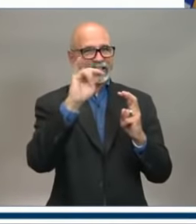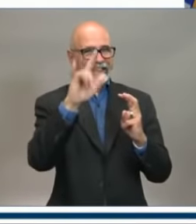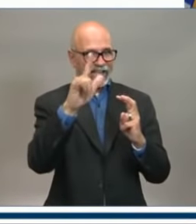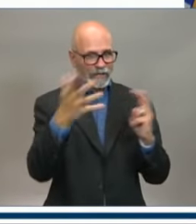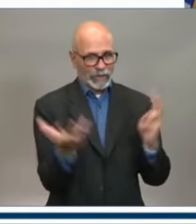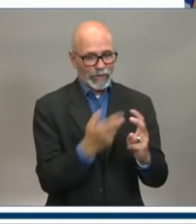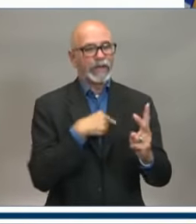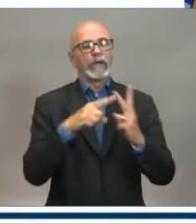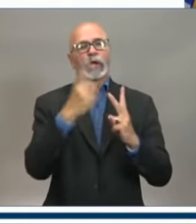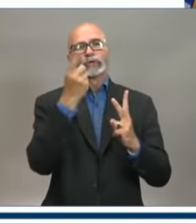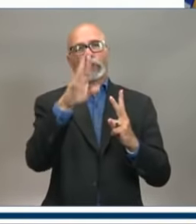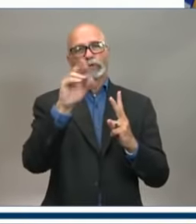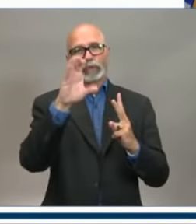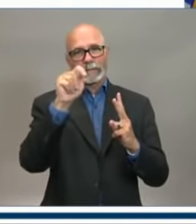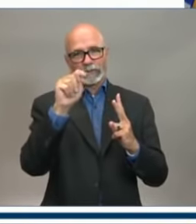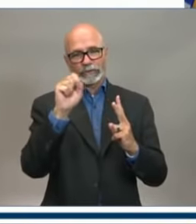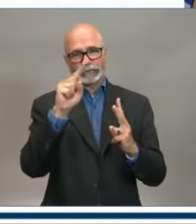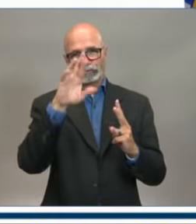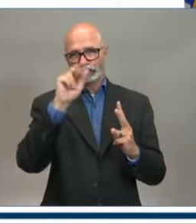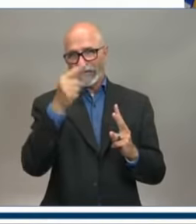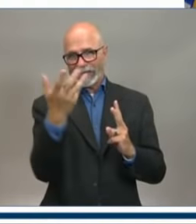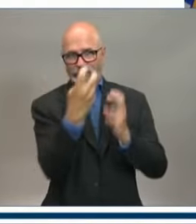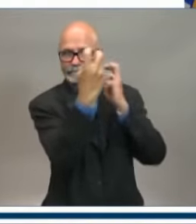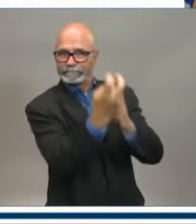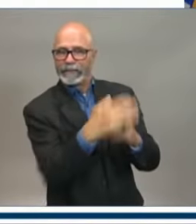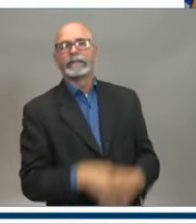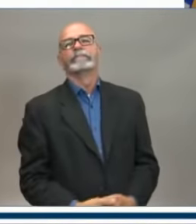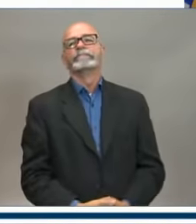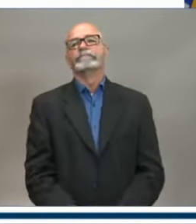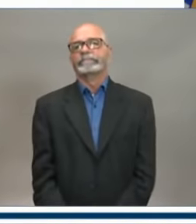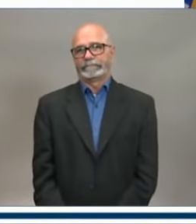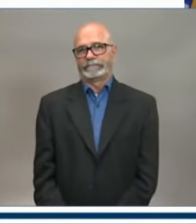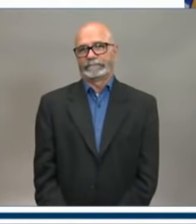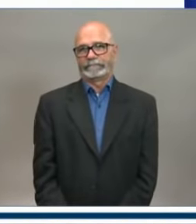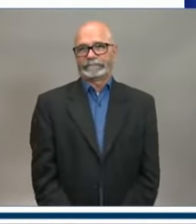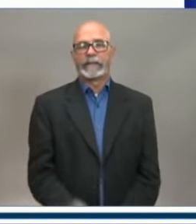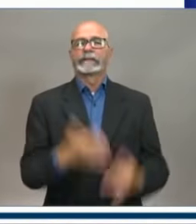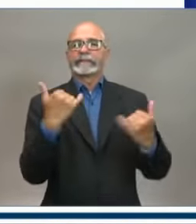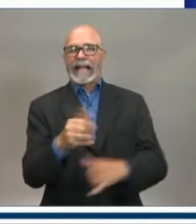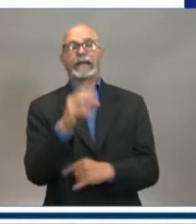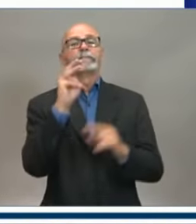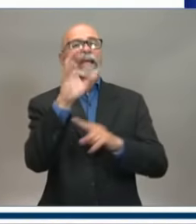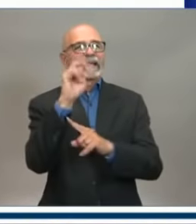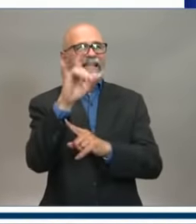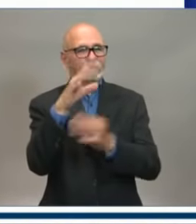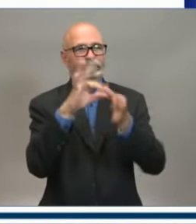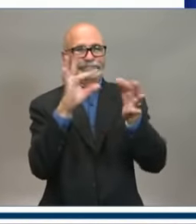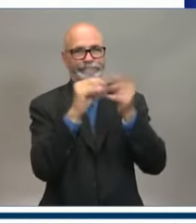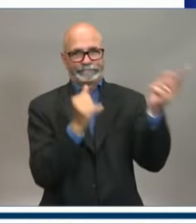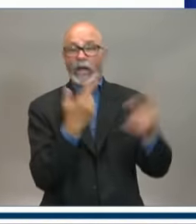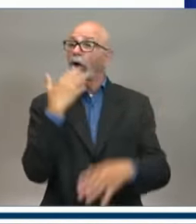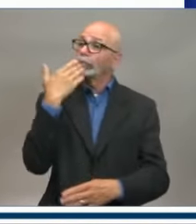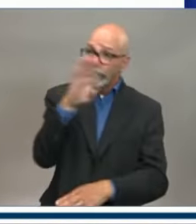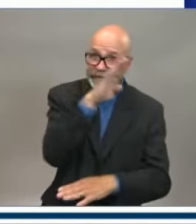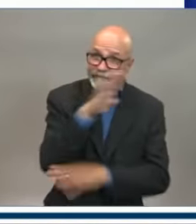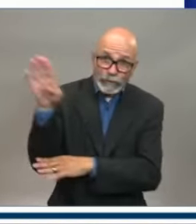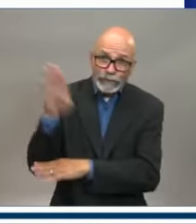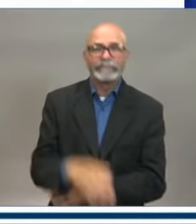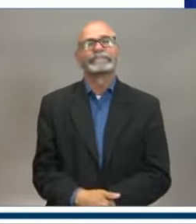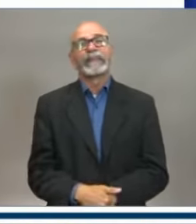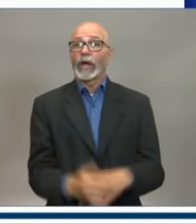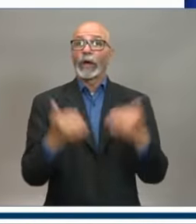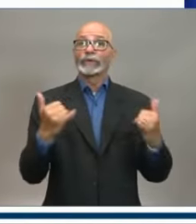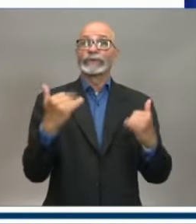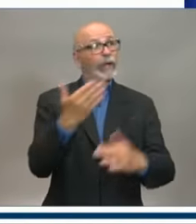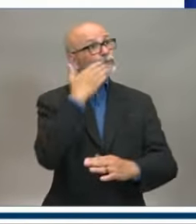Nova Scotia's Chief Medical Officer of Health, Dr. Robert Strang. Go ahead, Premier. Thank you, Chrissy, and good afternoon, everyone. Today's another good day in terms of